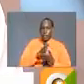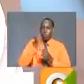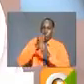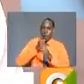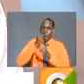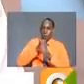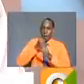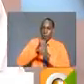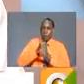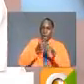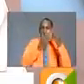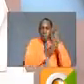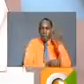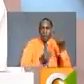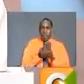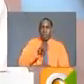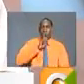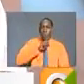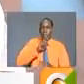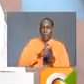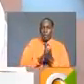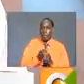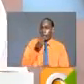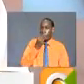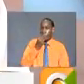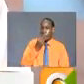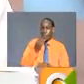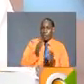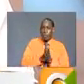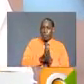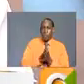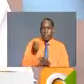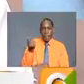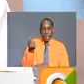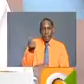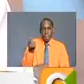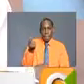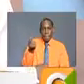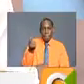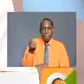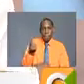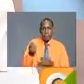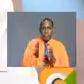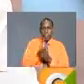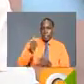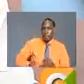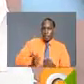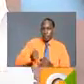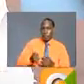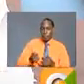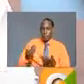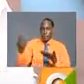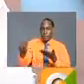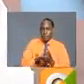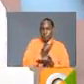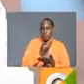poor, from their chickens to their cereals and even their coins. These gluttons sweep the land